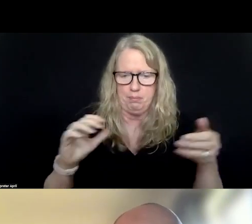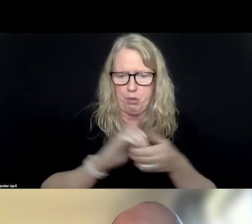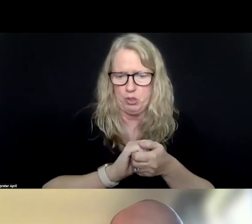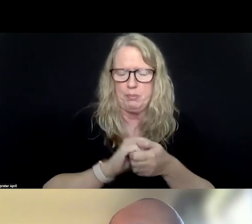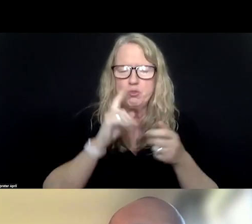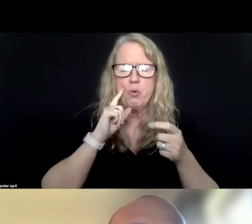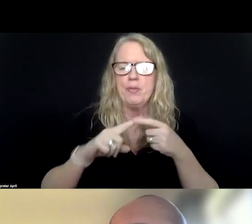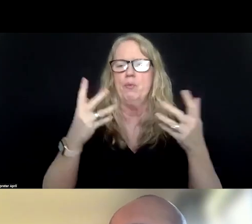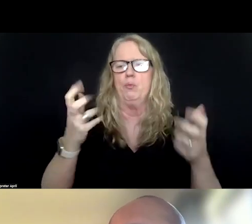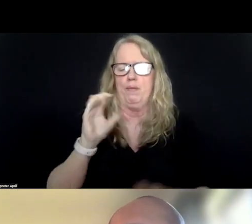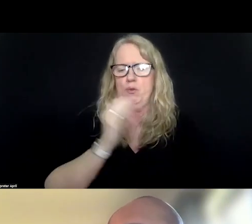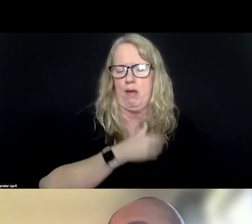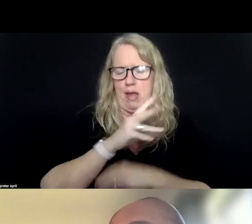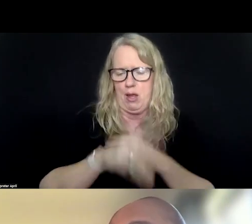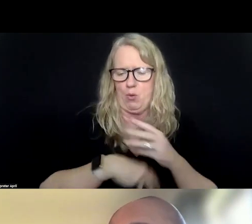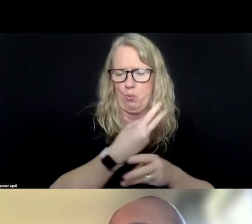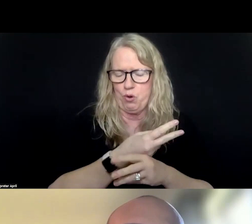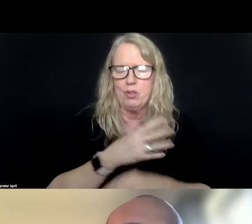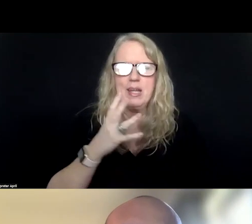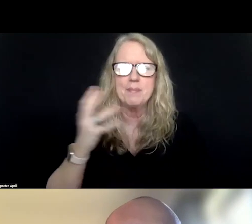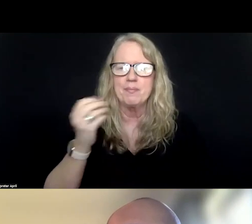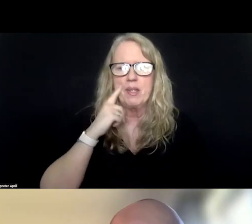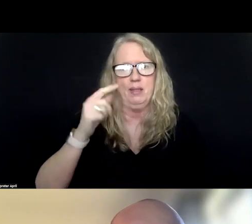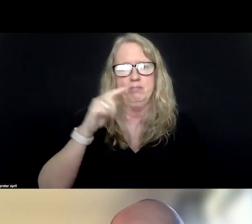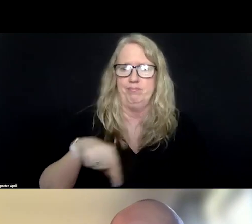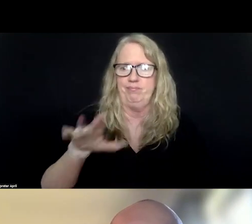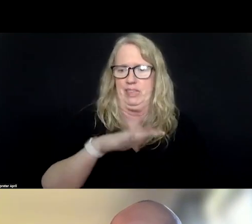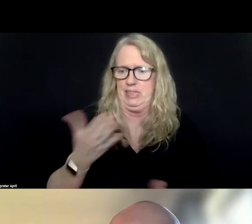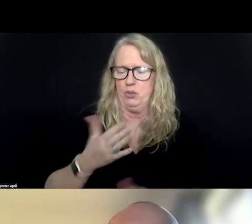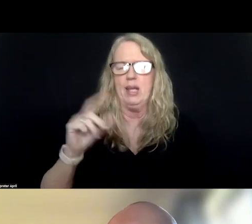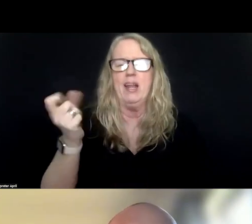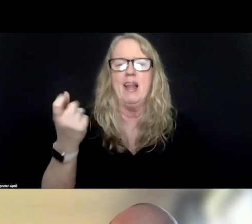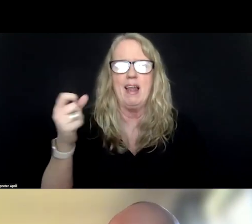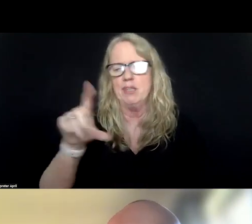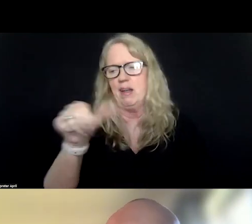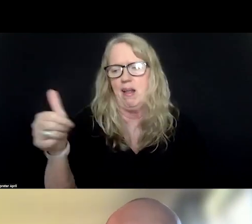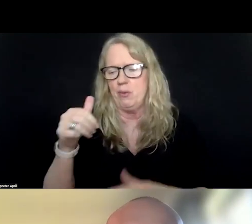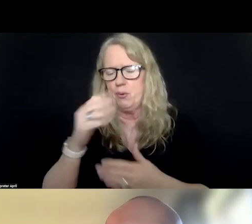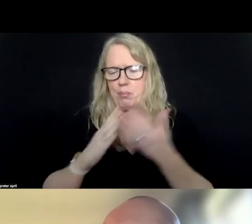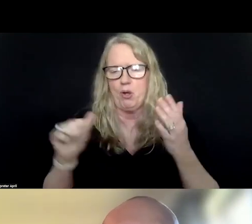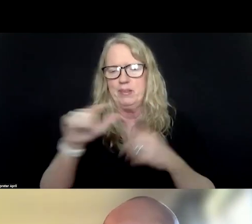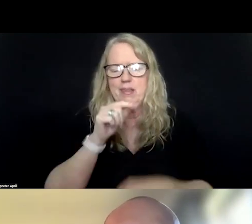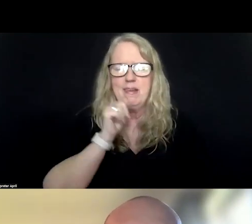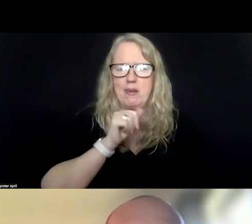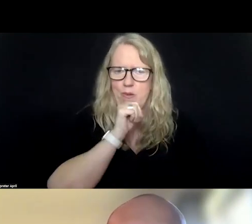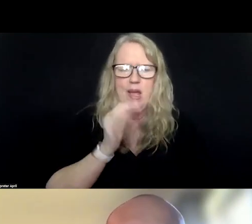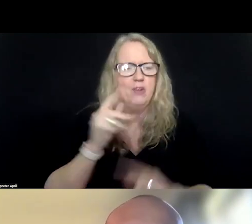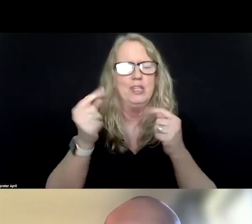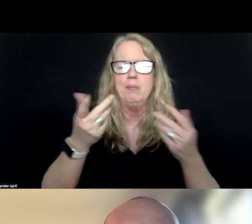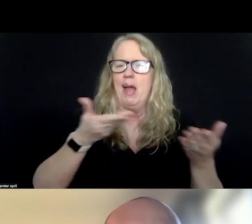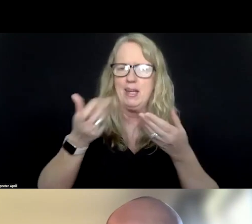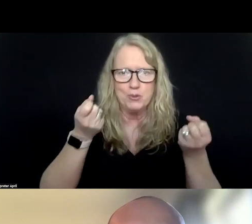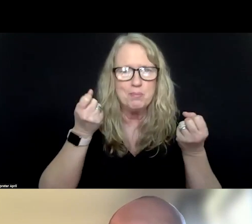pursue in our rural and frontier communities as well, in 11 other counties across the state of Arizona. Our team hires many retired